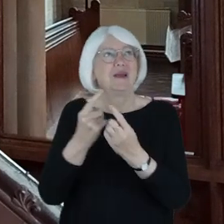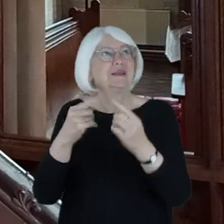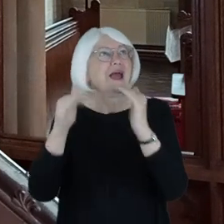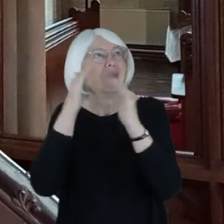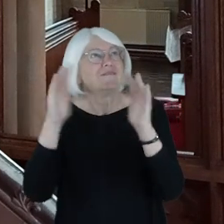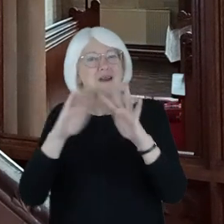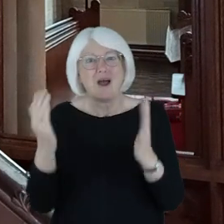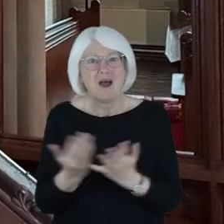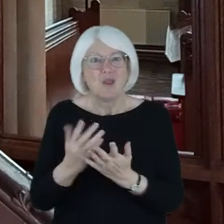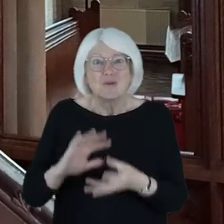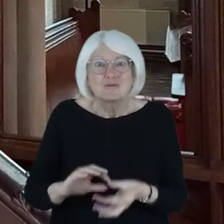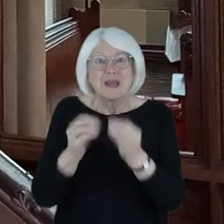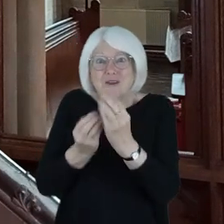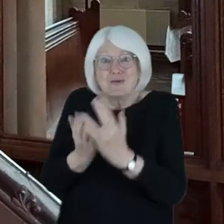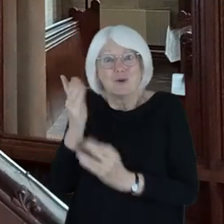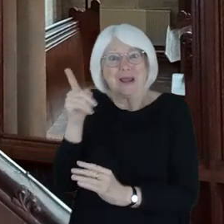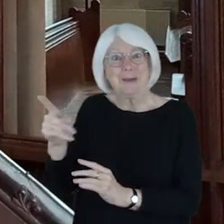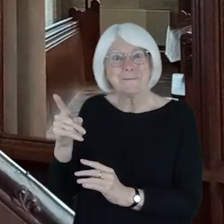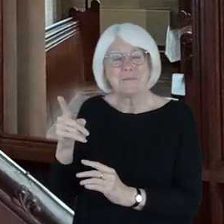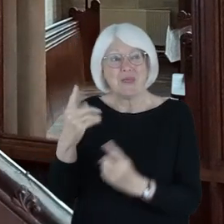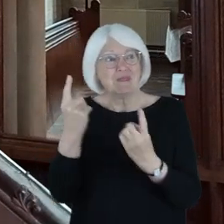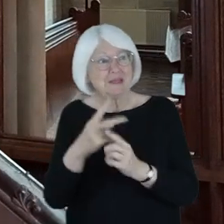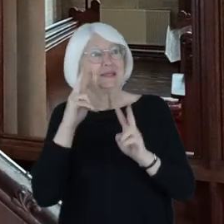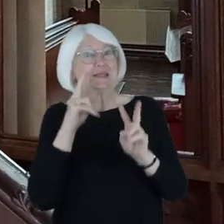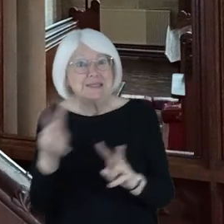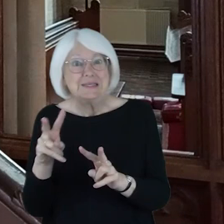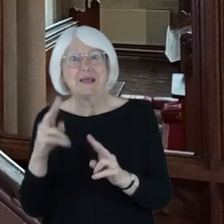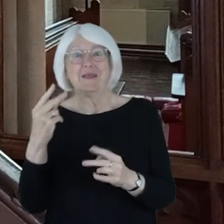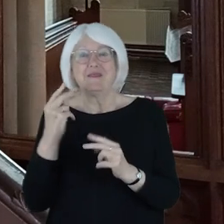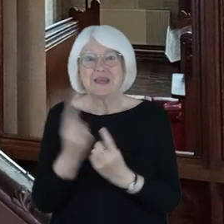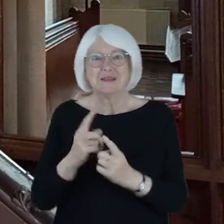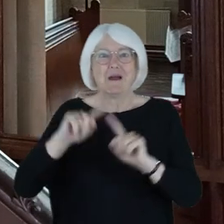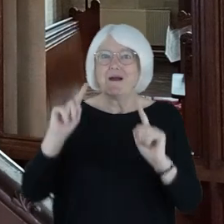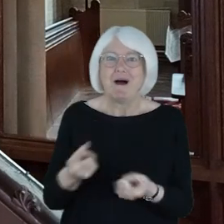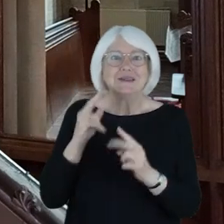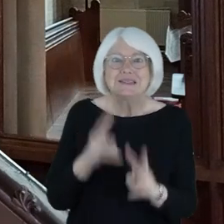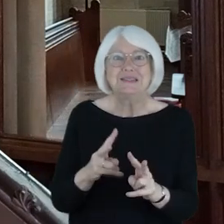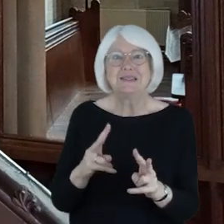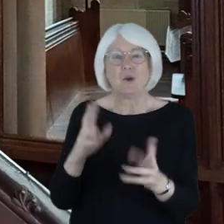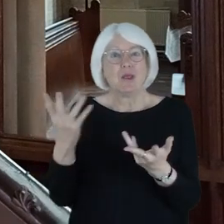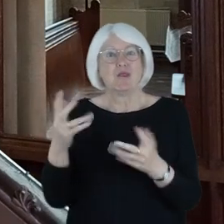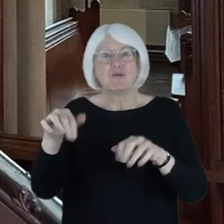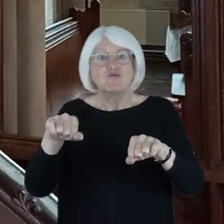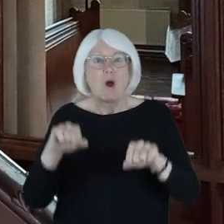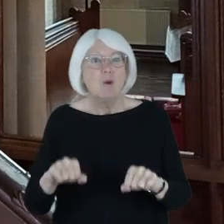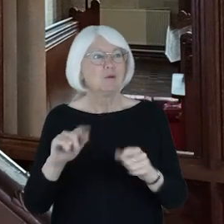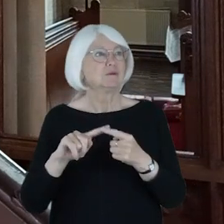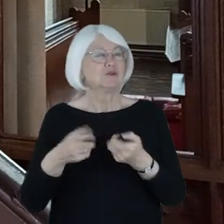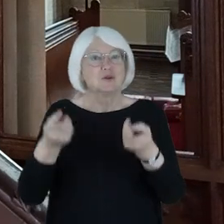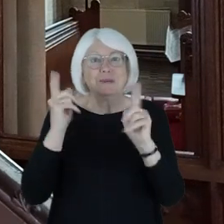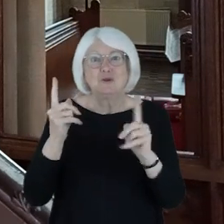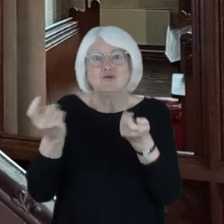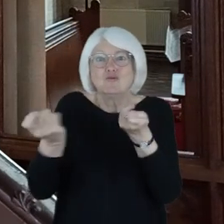things visible and invisible, whether thrones or dominions or rulers or powers. All things have been created through